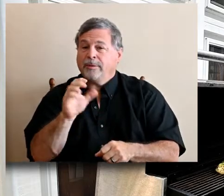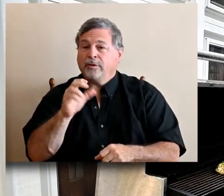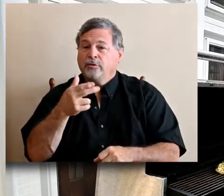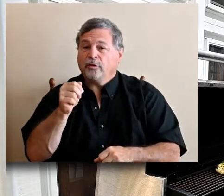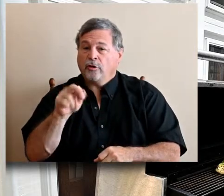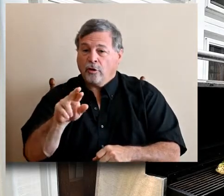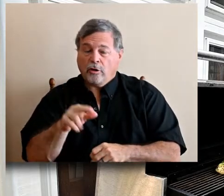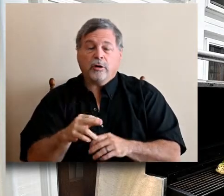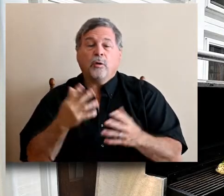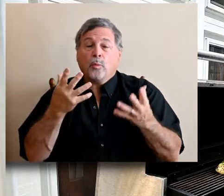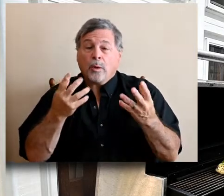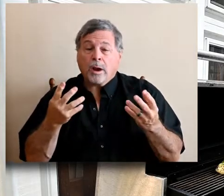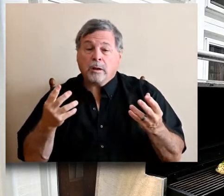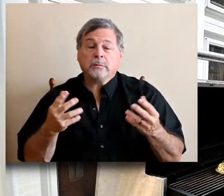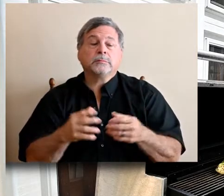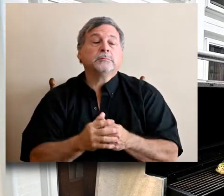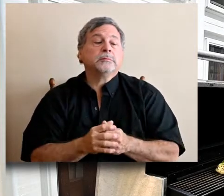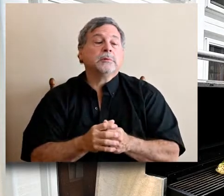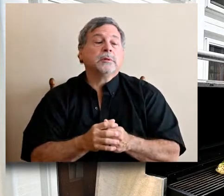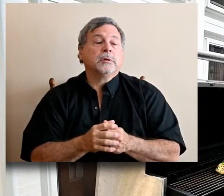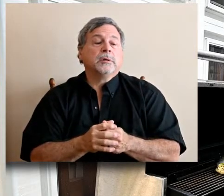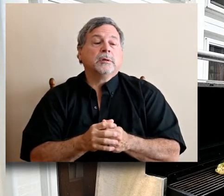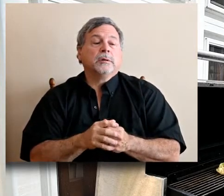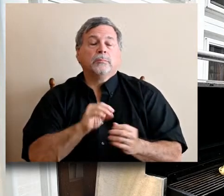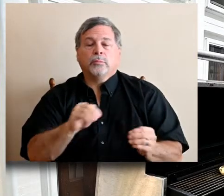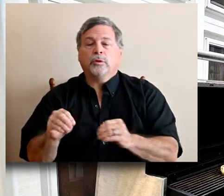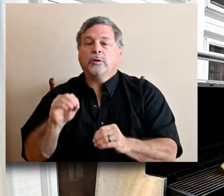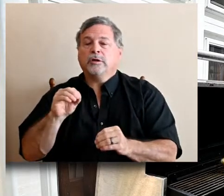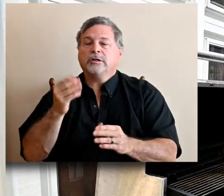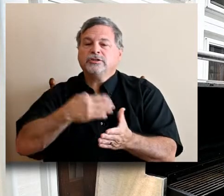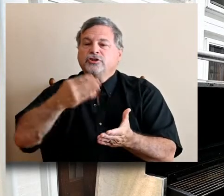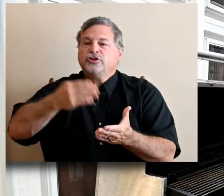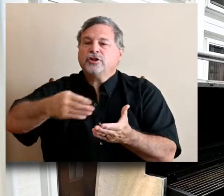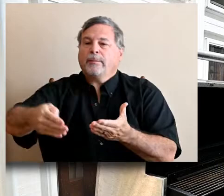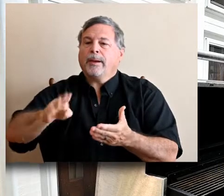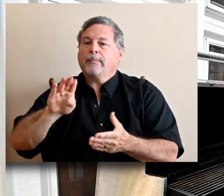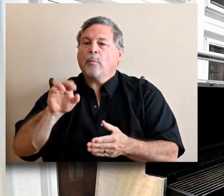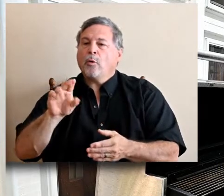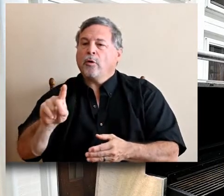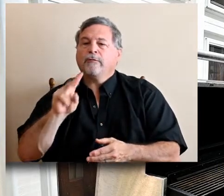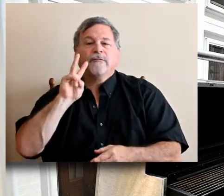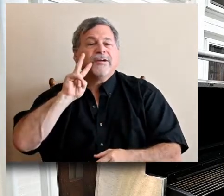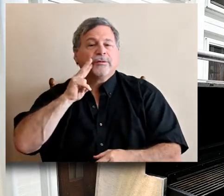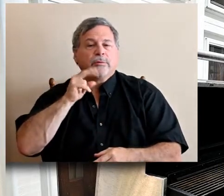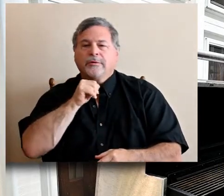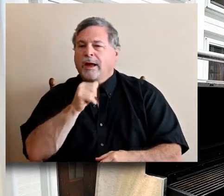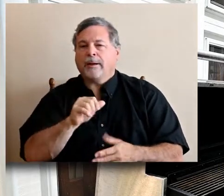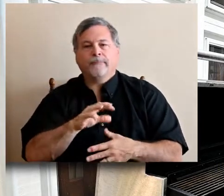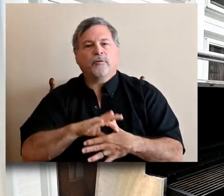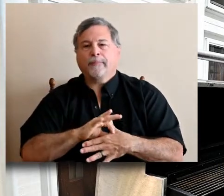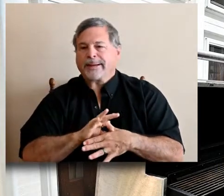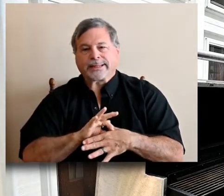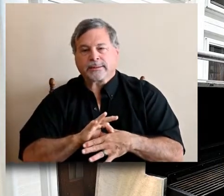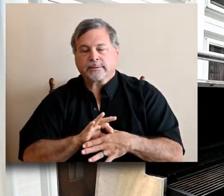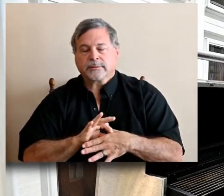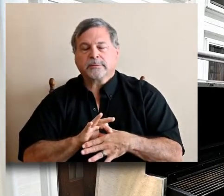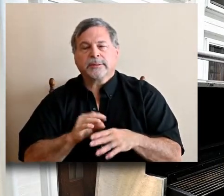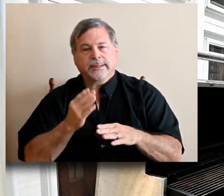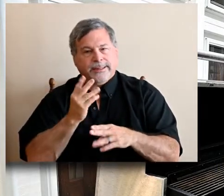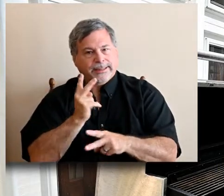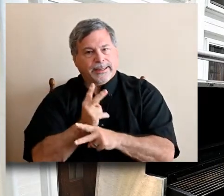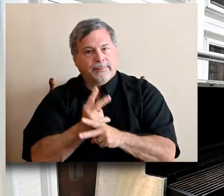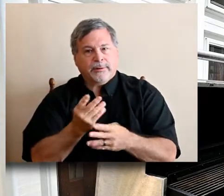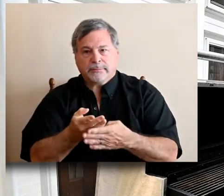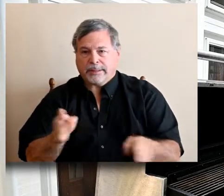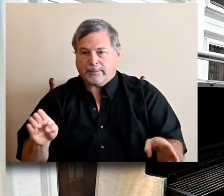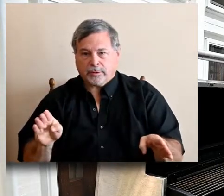wilt. We'll put it on our chopping board. Again, I'm using a vegetable chopping board, not my meat chopping board. Always keep